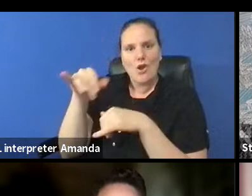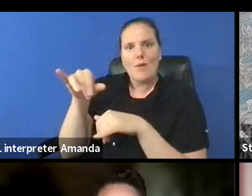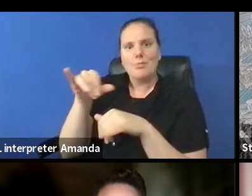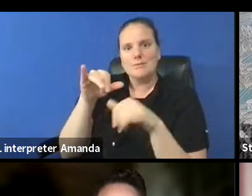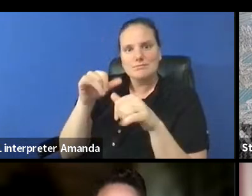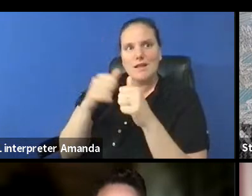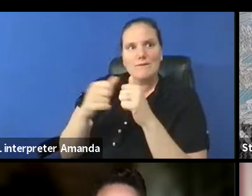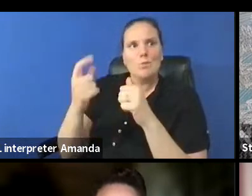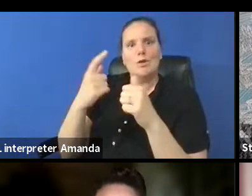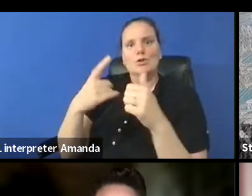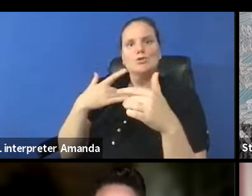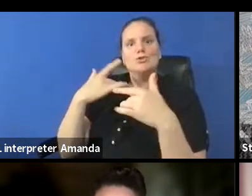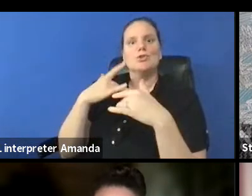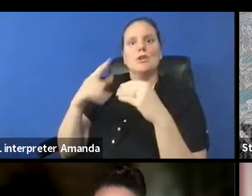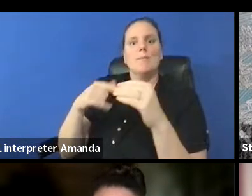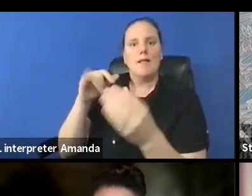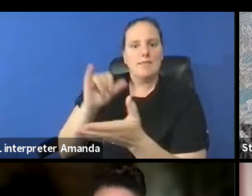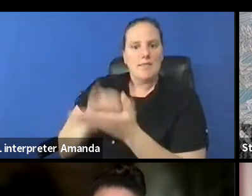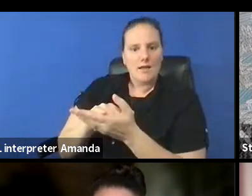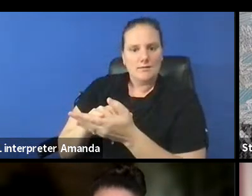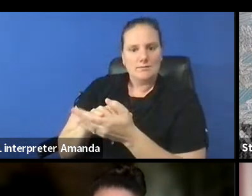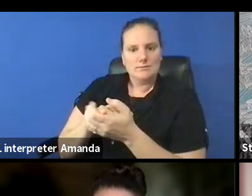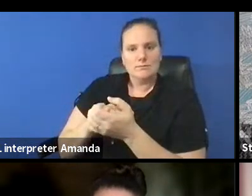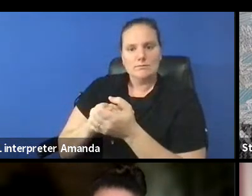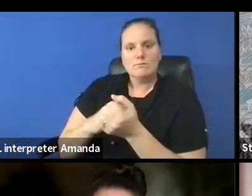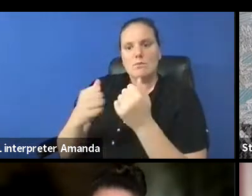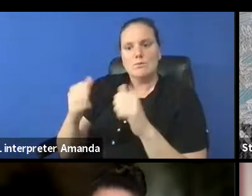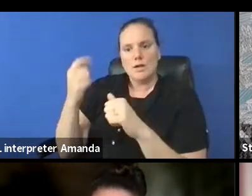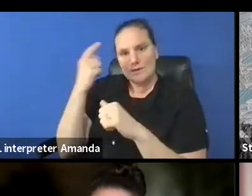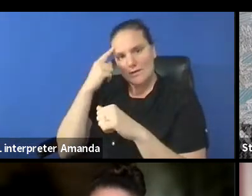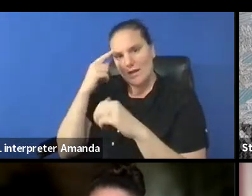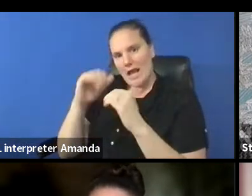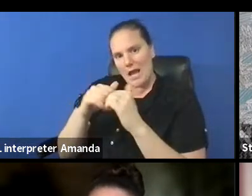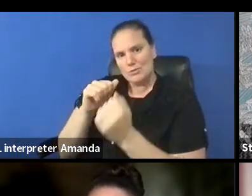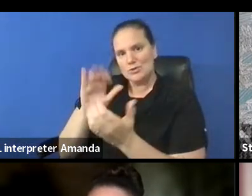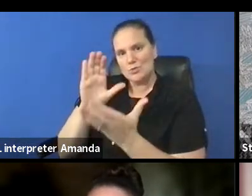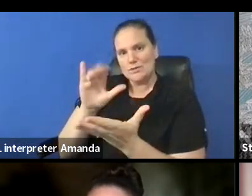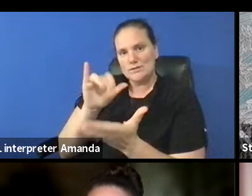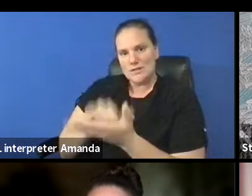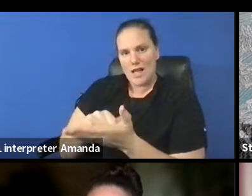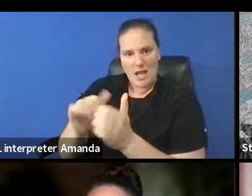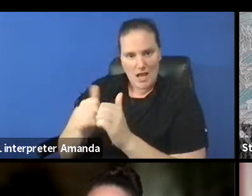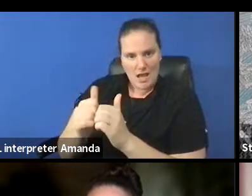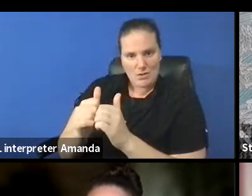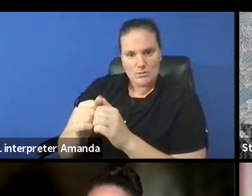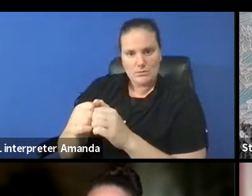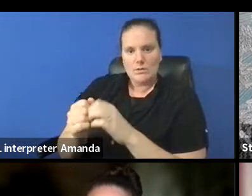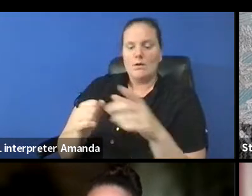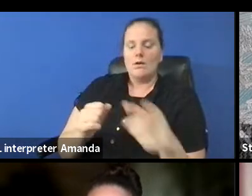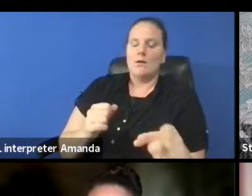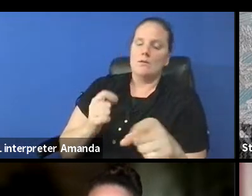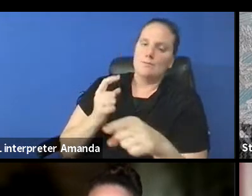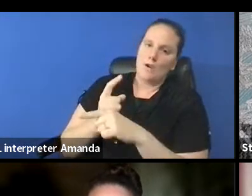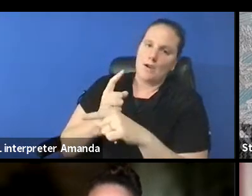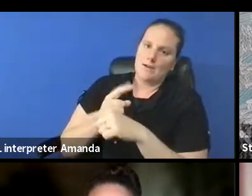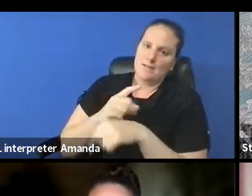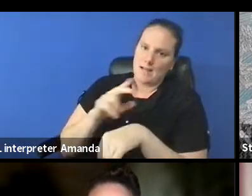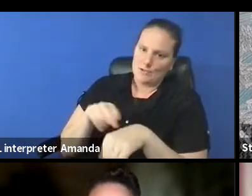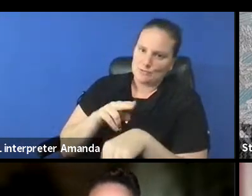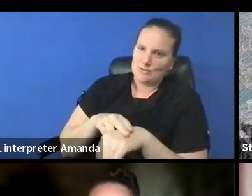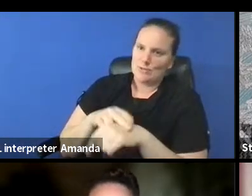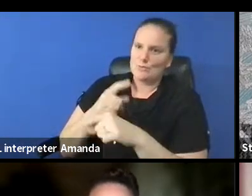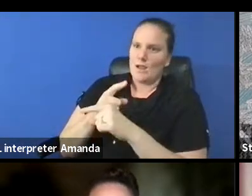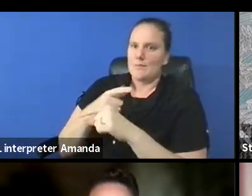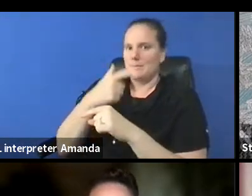seems to be concerned about. So trying to think about ways to address it. Yeah, naturally, right? Because we're kind of like in